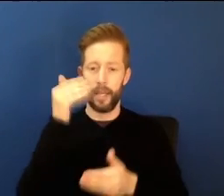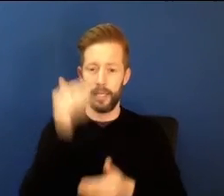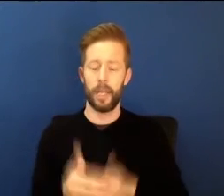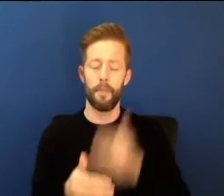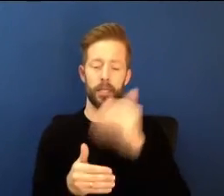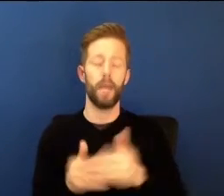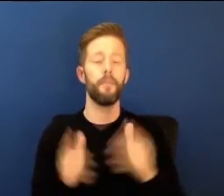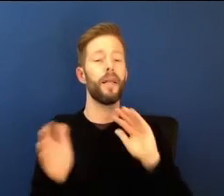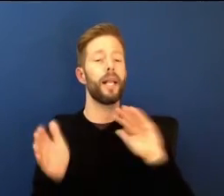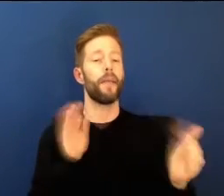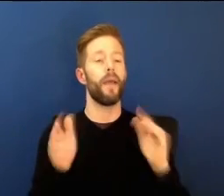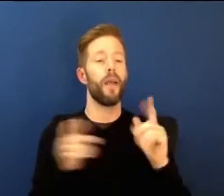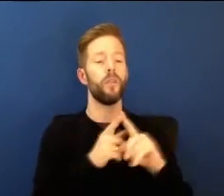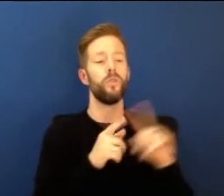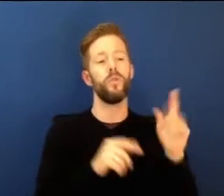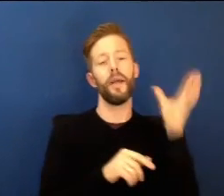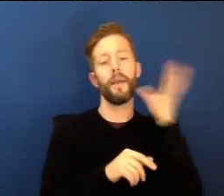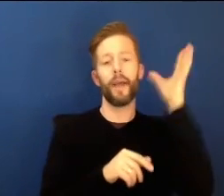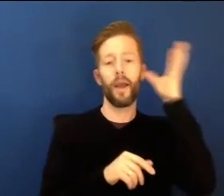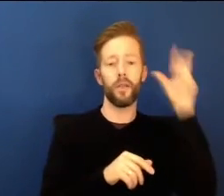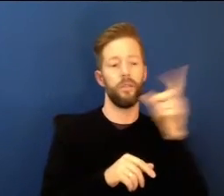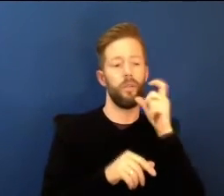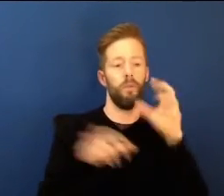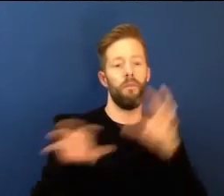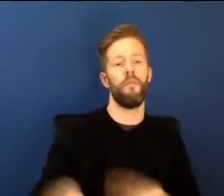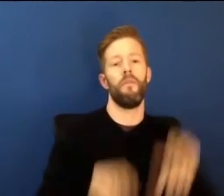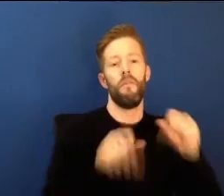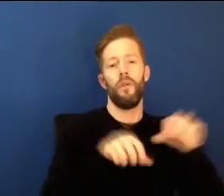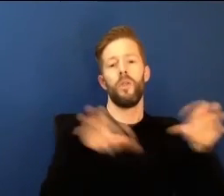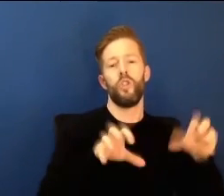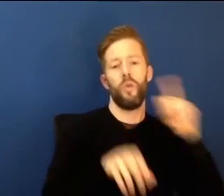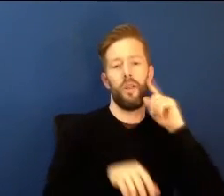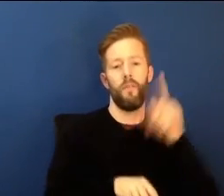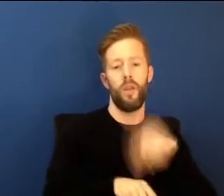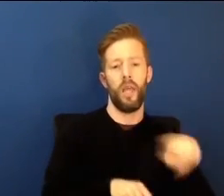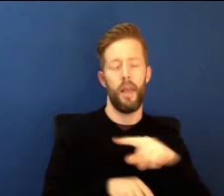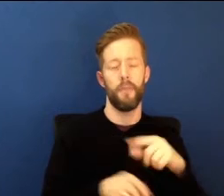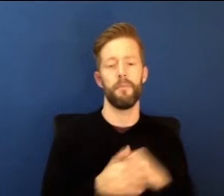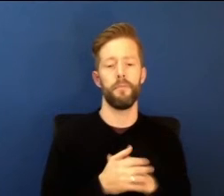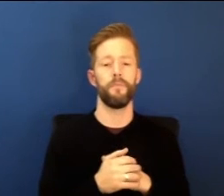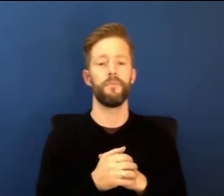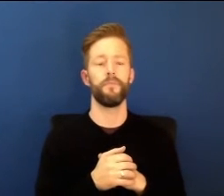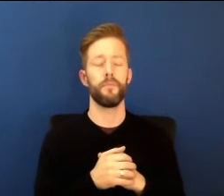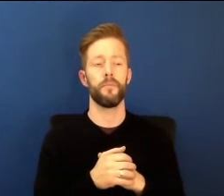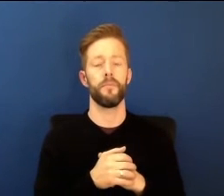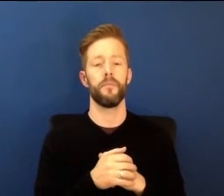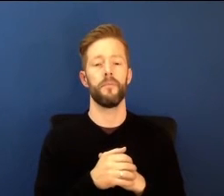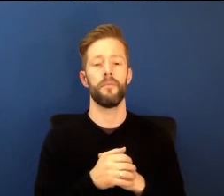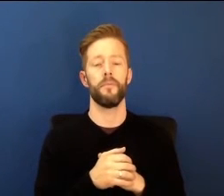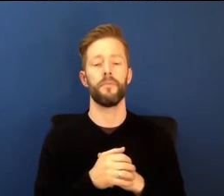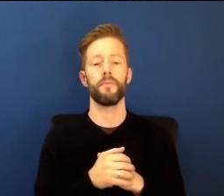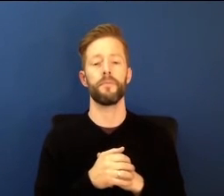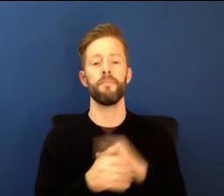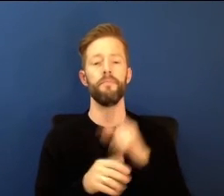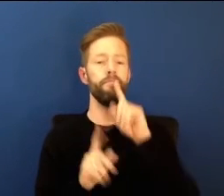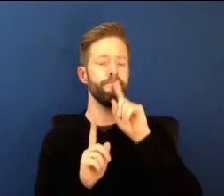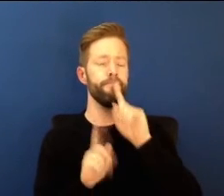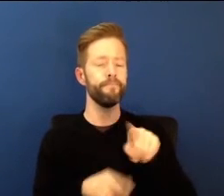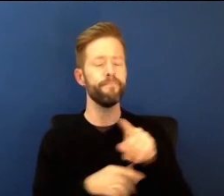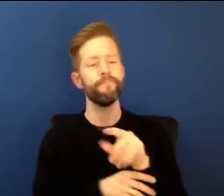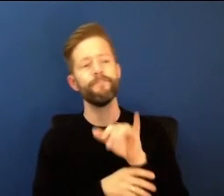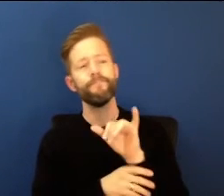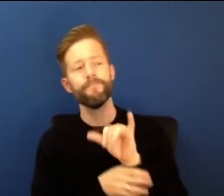of an algorithm for themselves, as opposed to having the parents do it for them. Right.